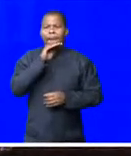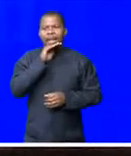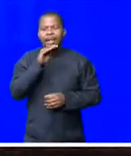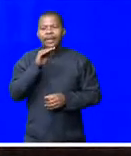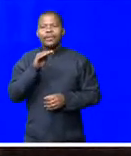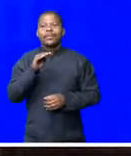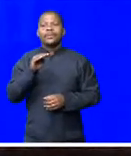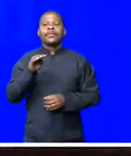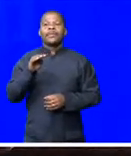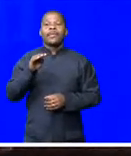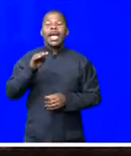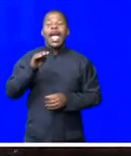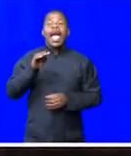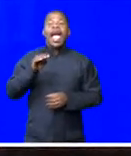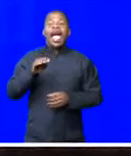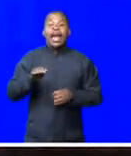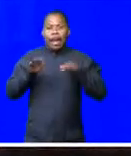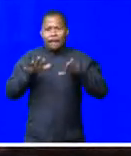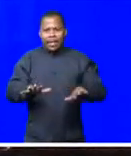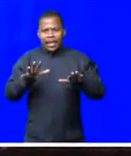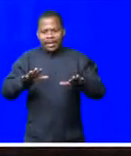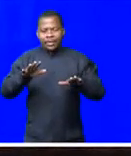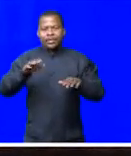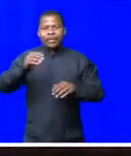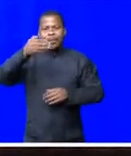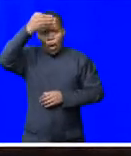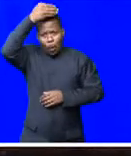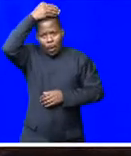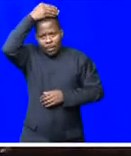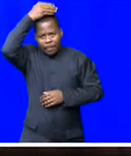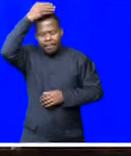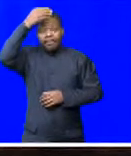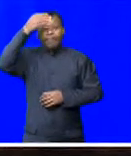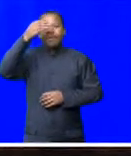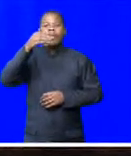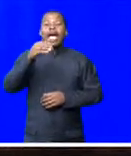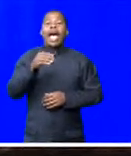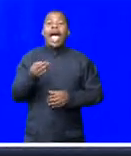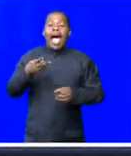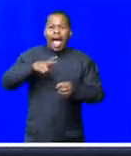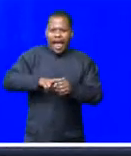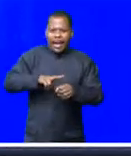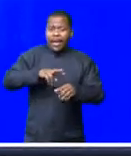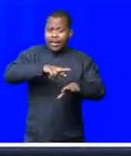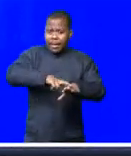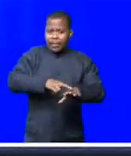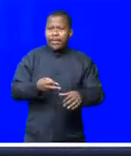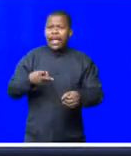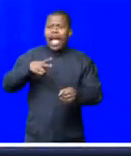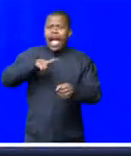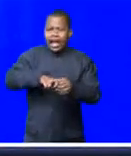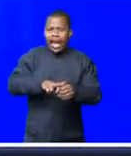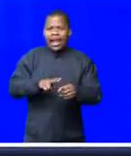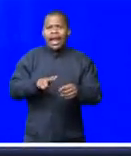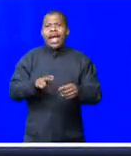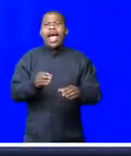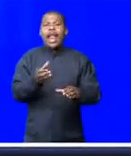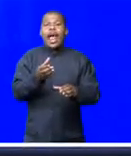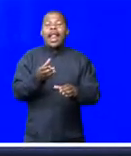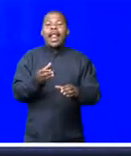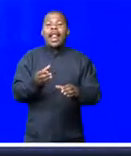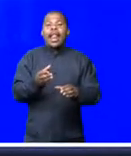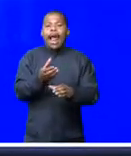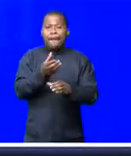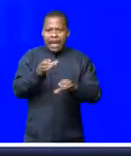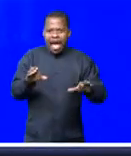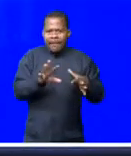Majesty's unstinting service to our Commonwealth family, all Commonwealth member states have announced